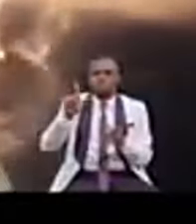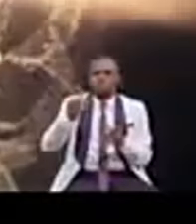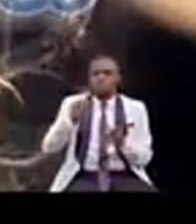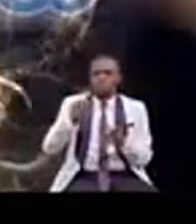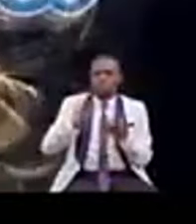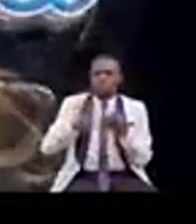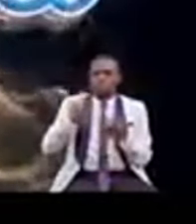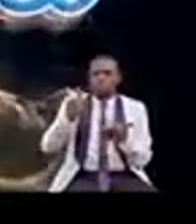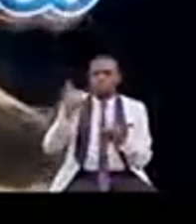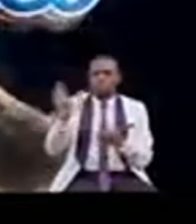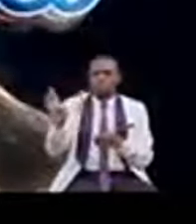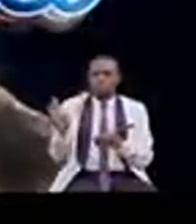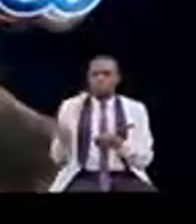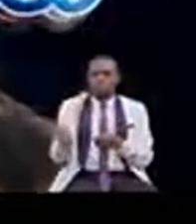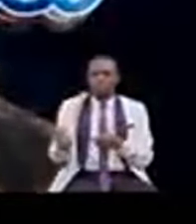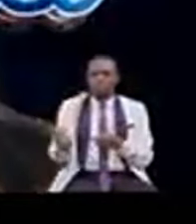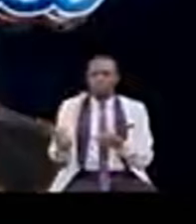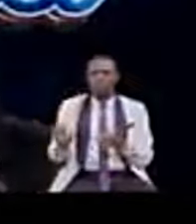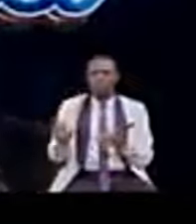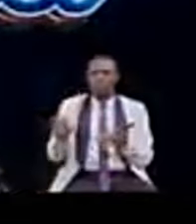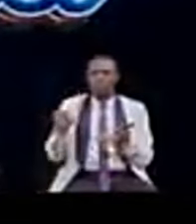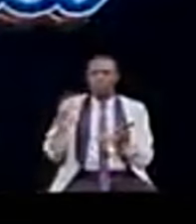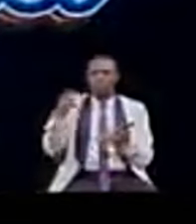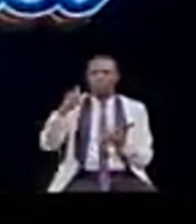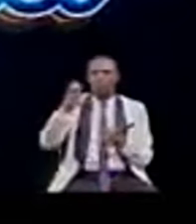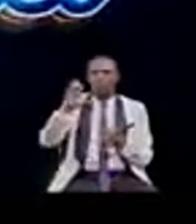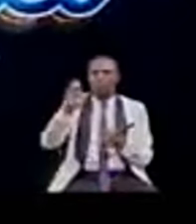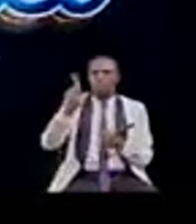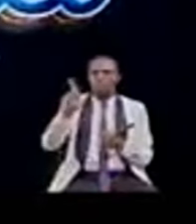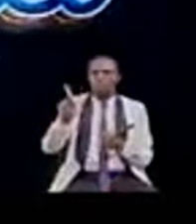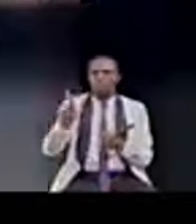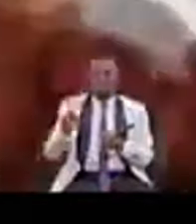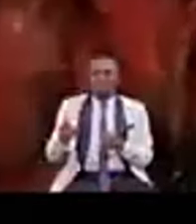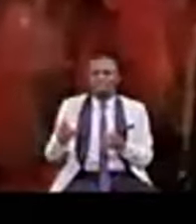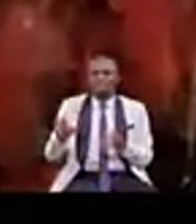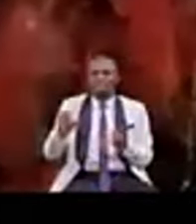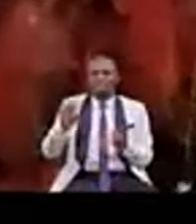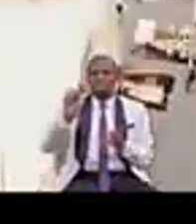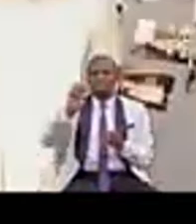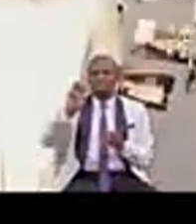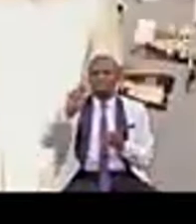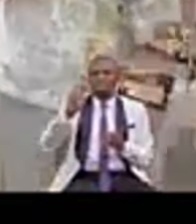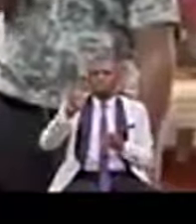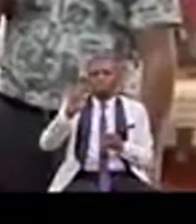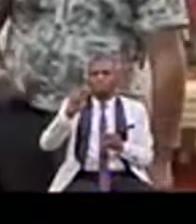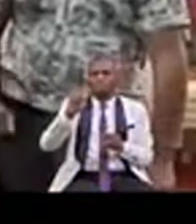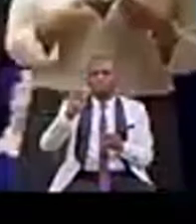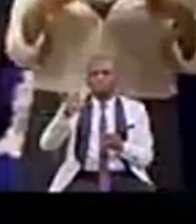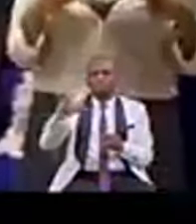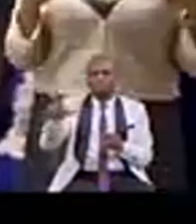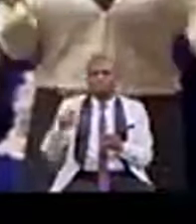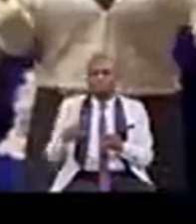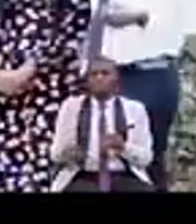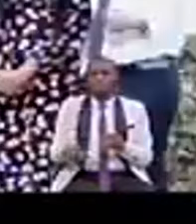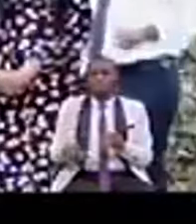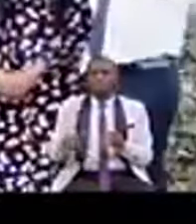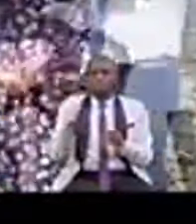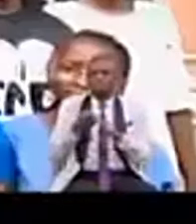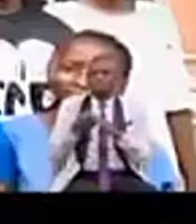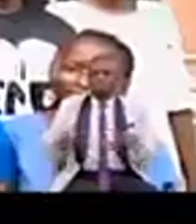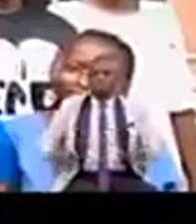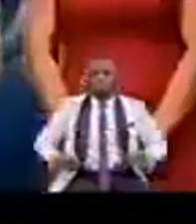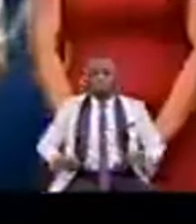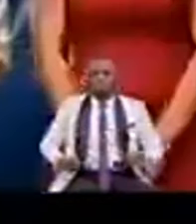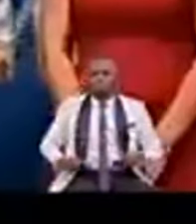wise took oil in their vessels with their lamps. Verse 5, and in verse 5, while